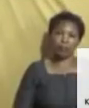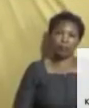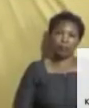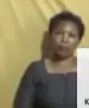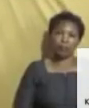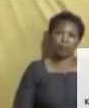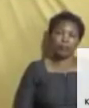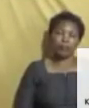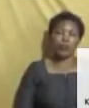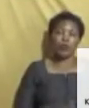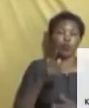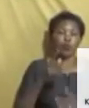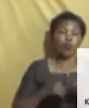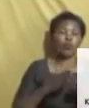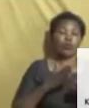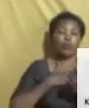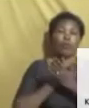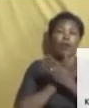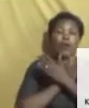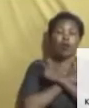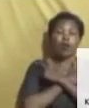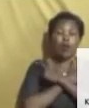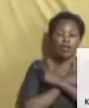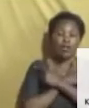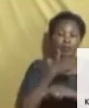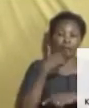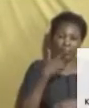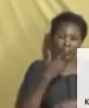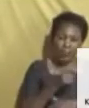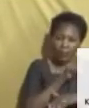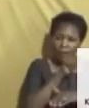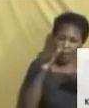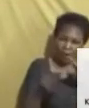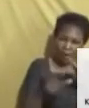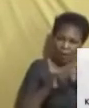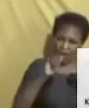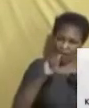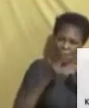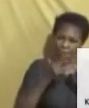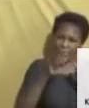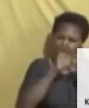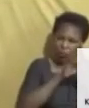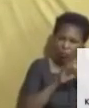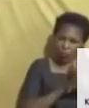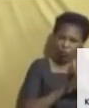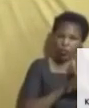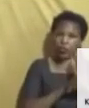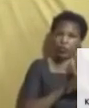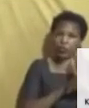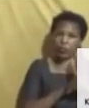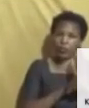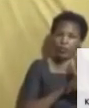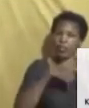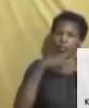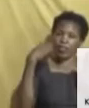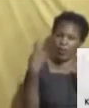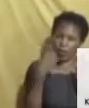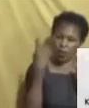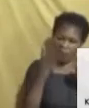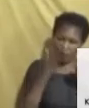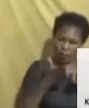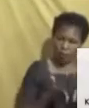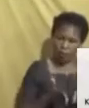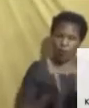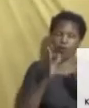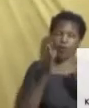What my colleagues have told you is that under Kenya's constitutional jurisprudence, the only avenue